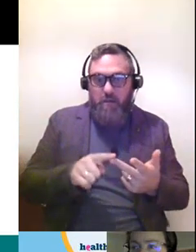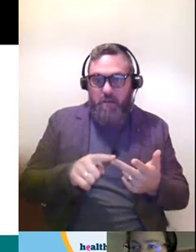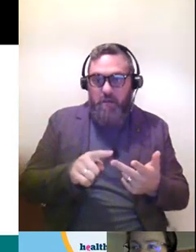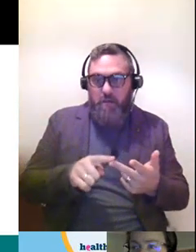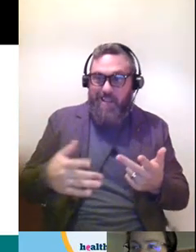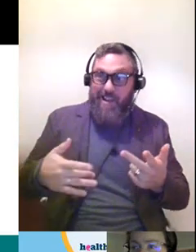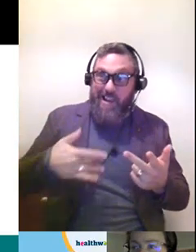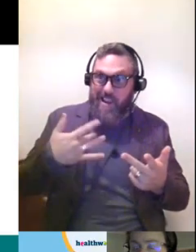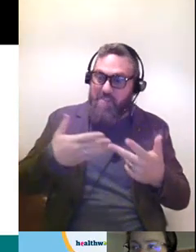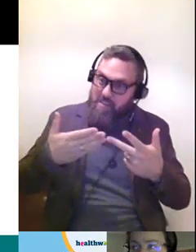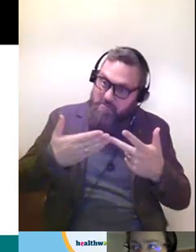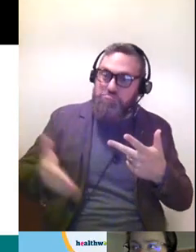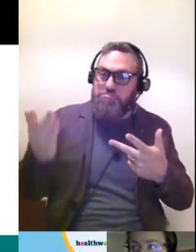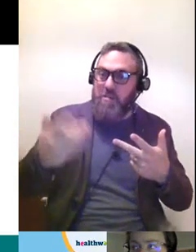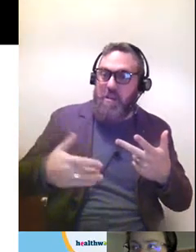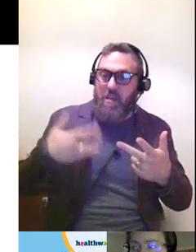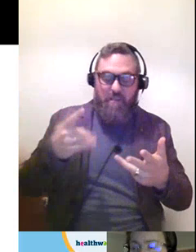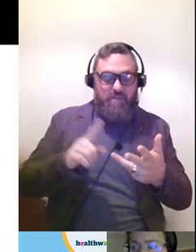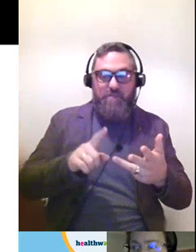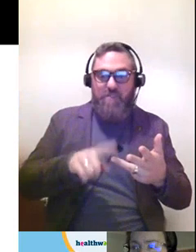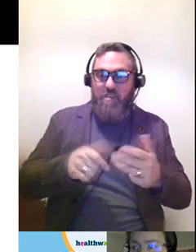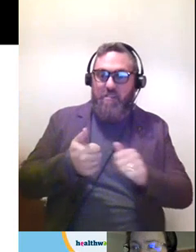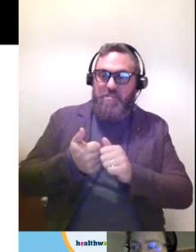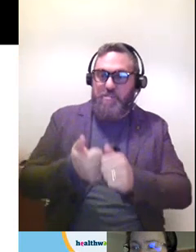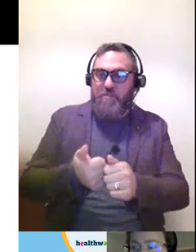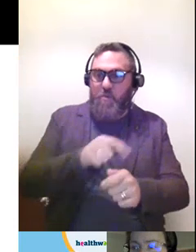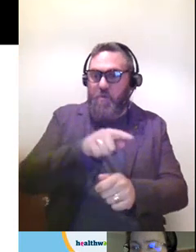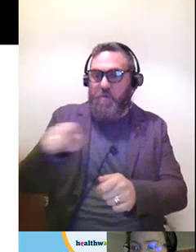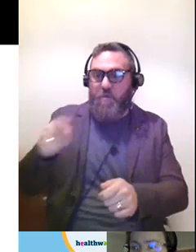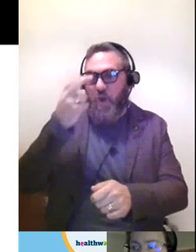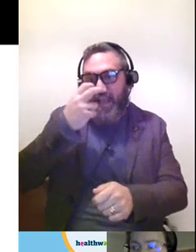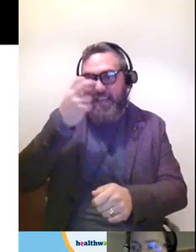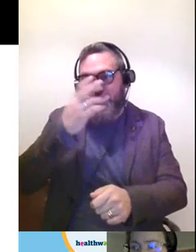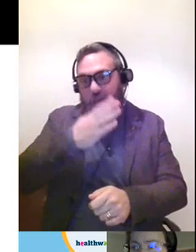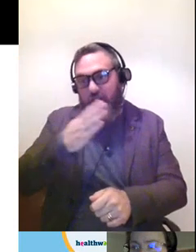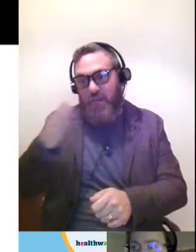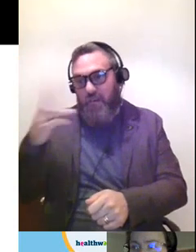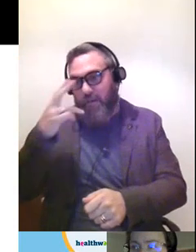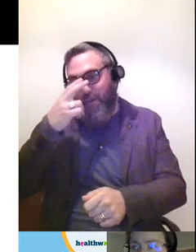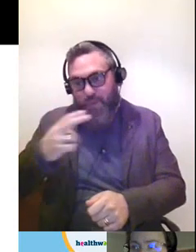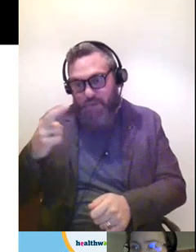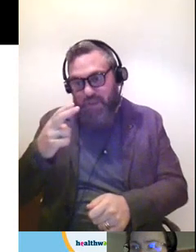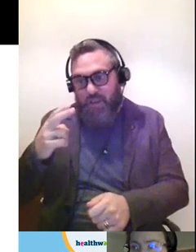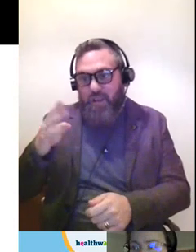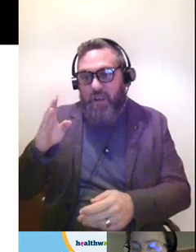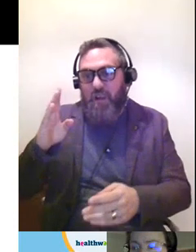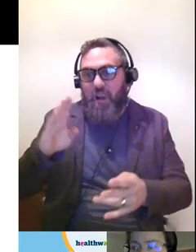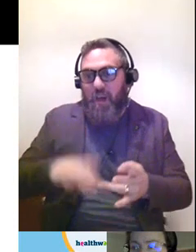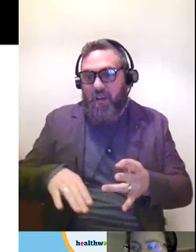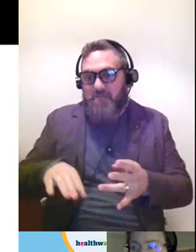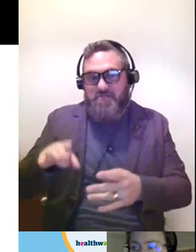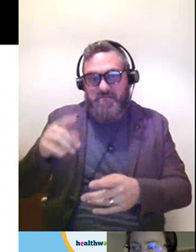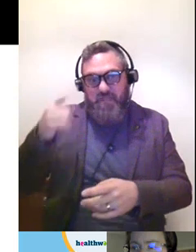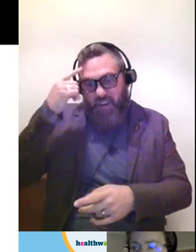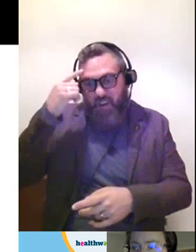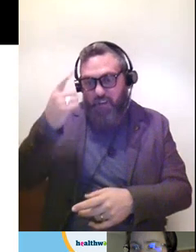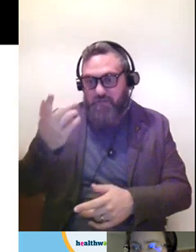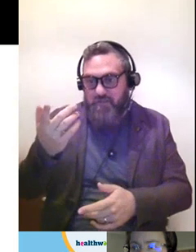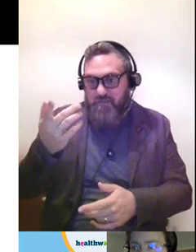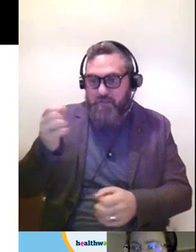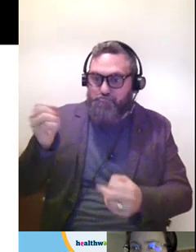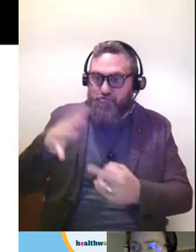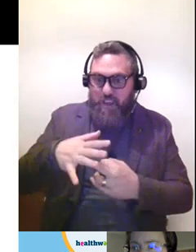healthier life as we can, and then about the support we provide to people as they age well. And then lastly, it's thinking about some priorities that we